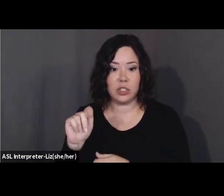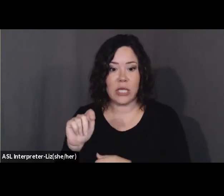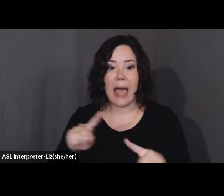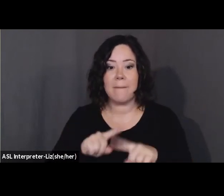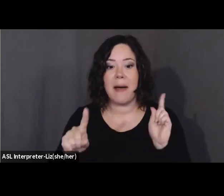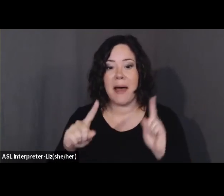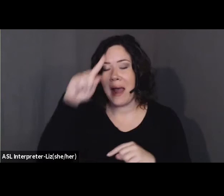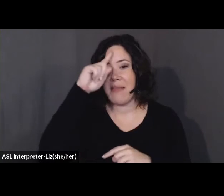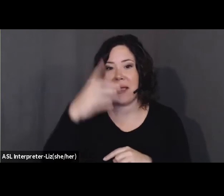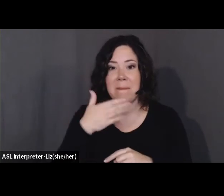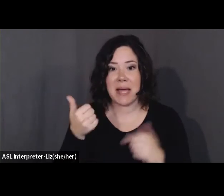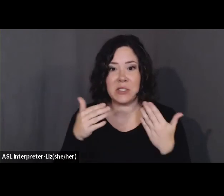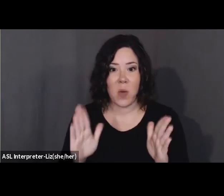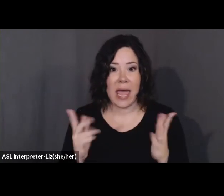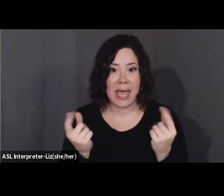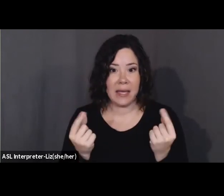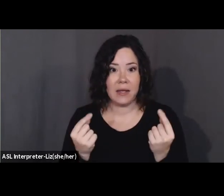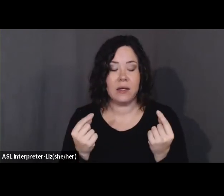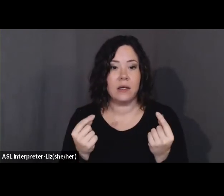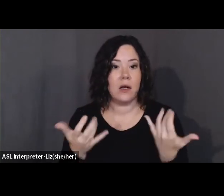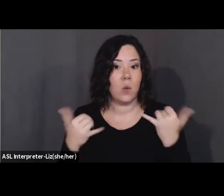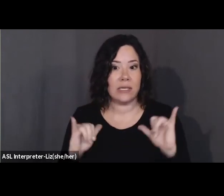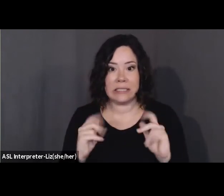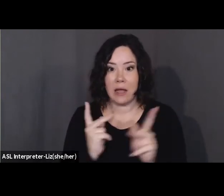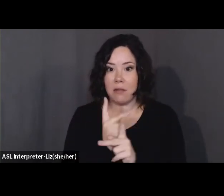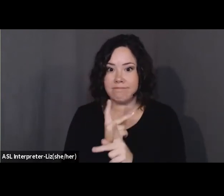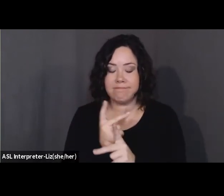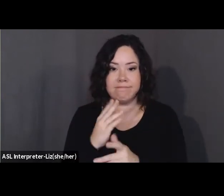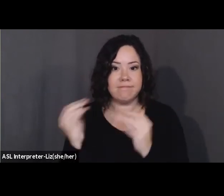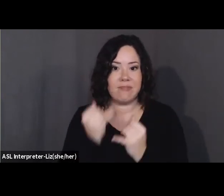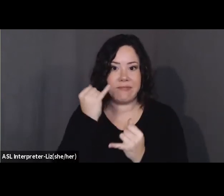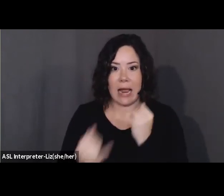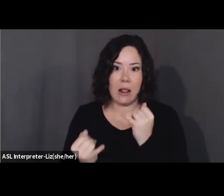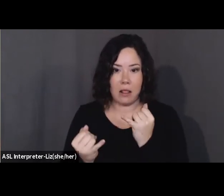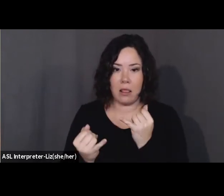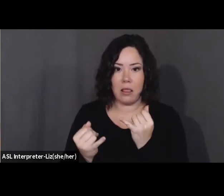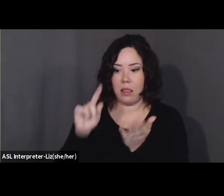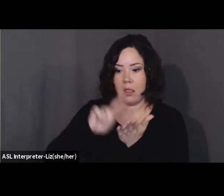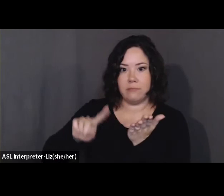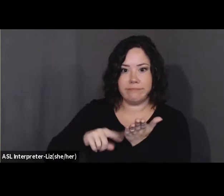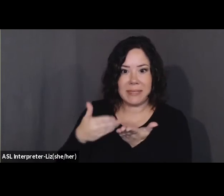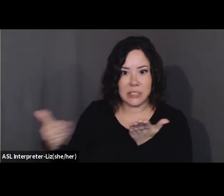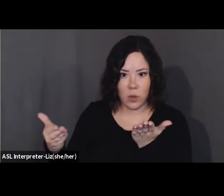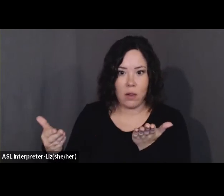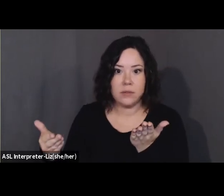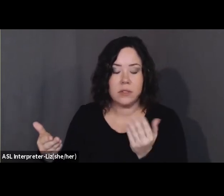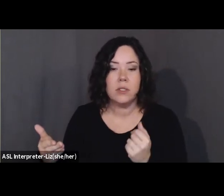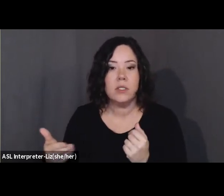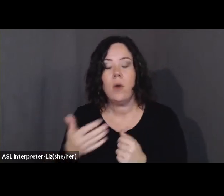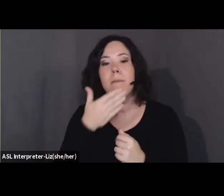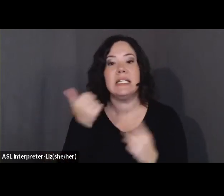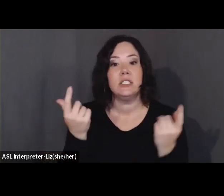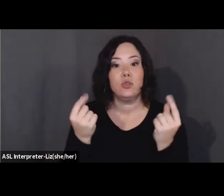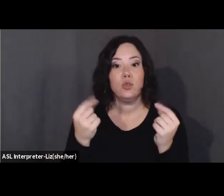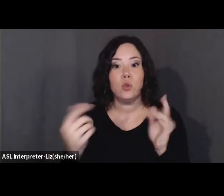way to do is we're still in the process of finalizing some of these materials. So what I really would encourage you to reach out to me. So